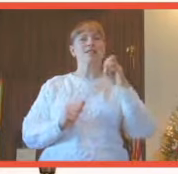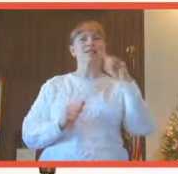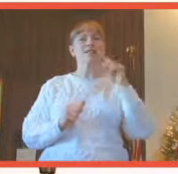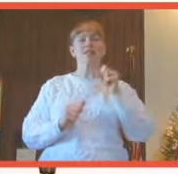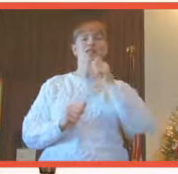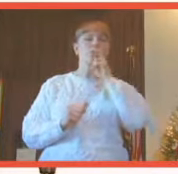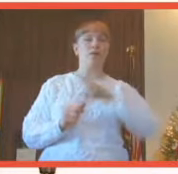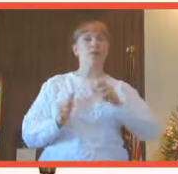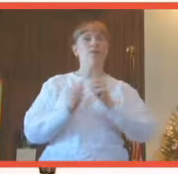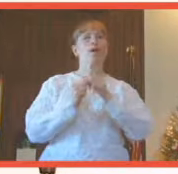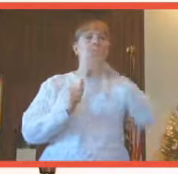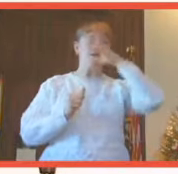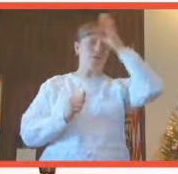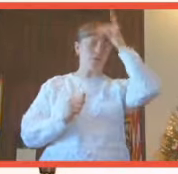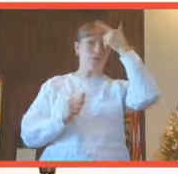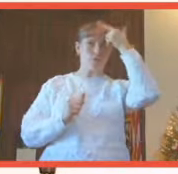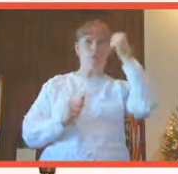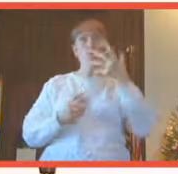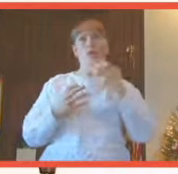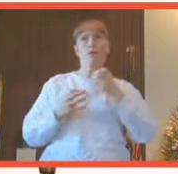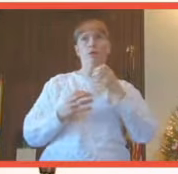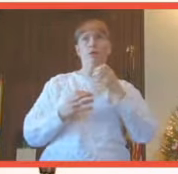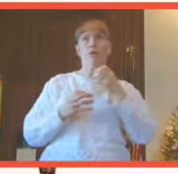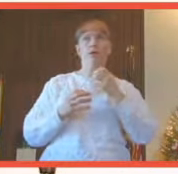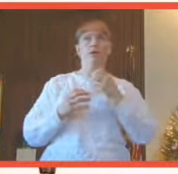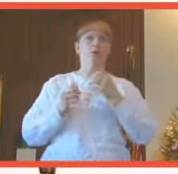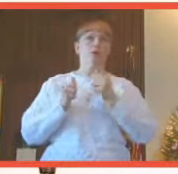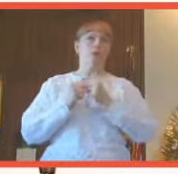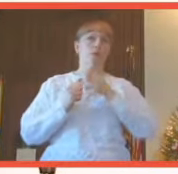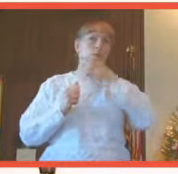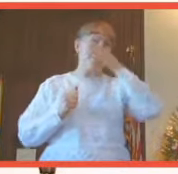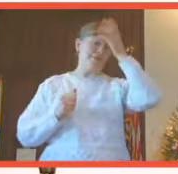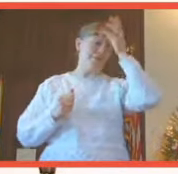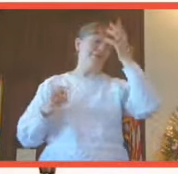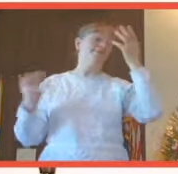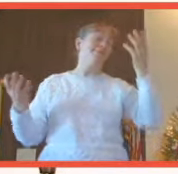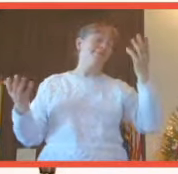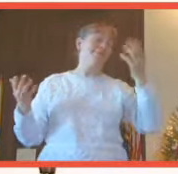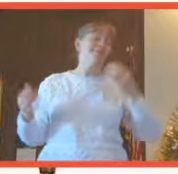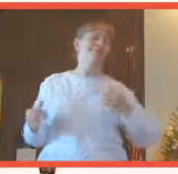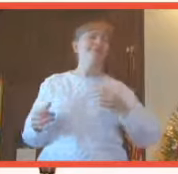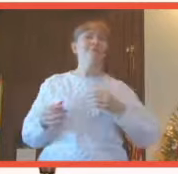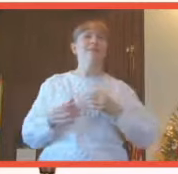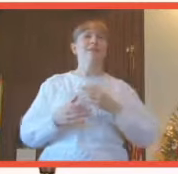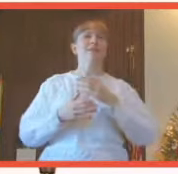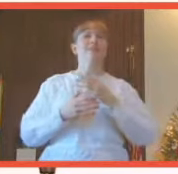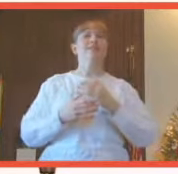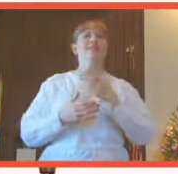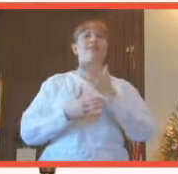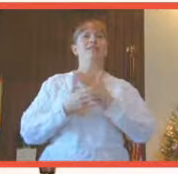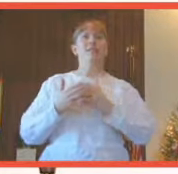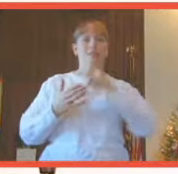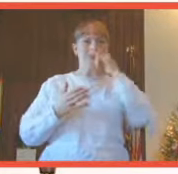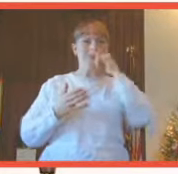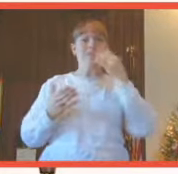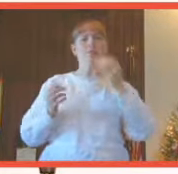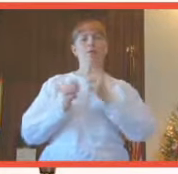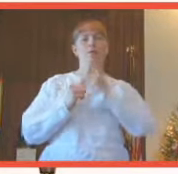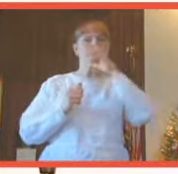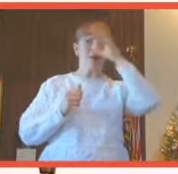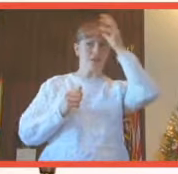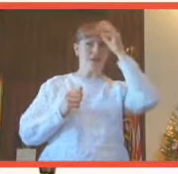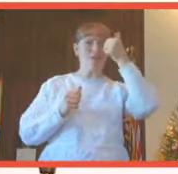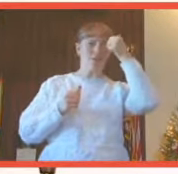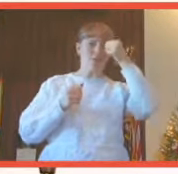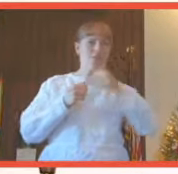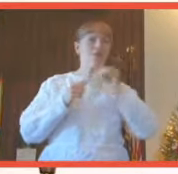with his parents, because who would want to be seen with their parents? I notice some of you are here with your parents. I will keep that